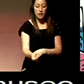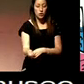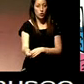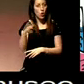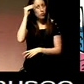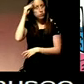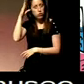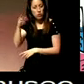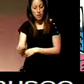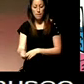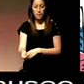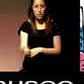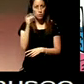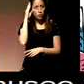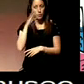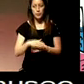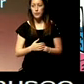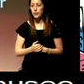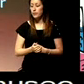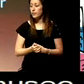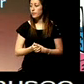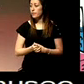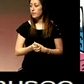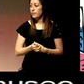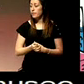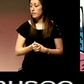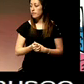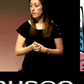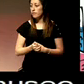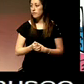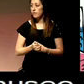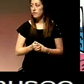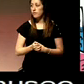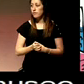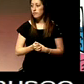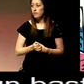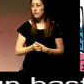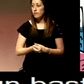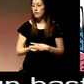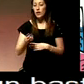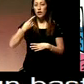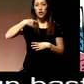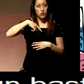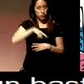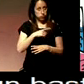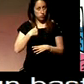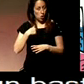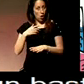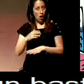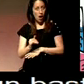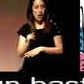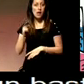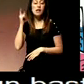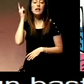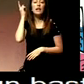put the microchips. The phone is connected to the cane via Bluetooth technology,